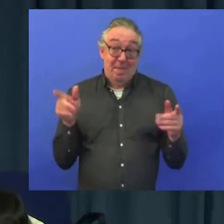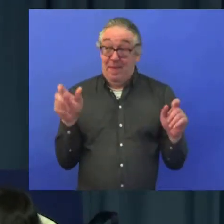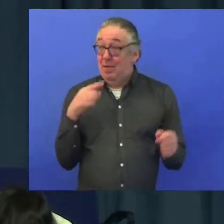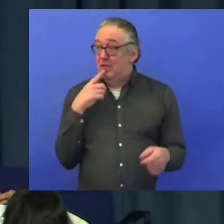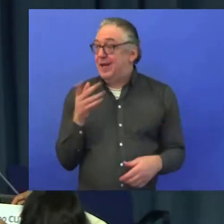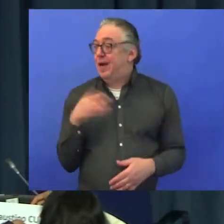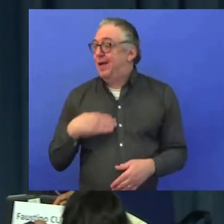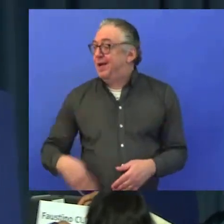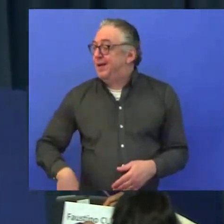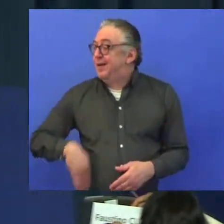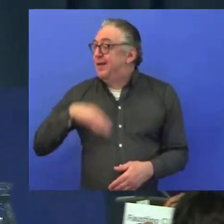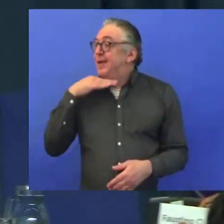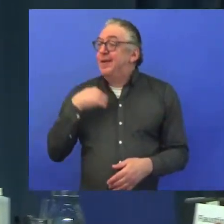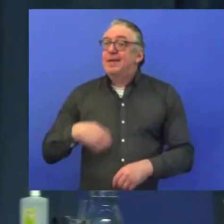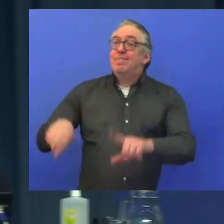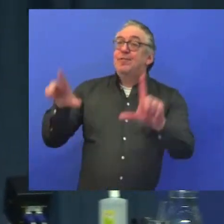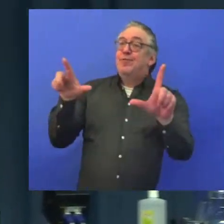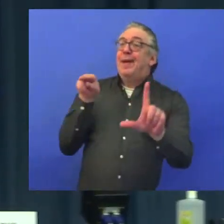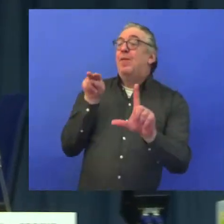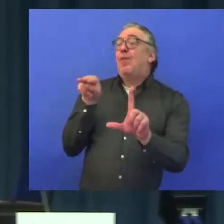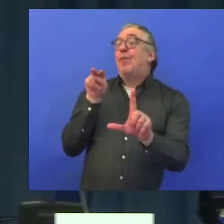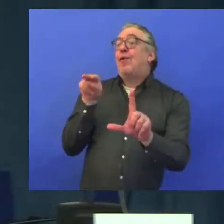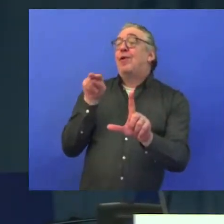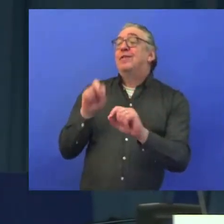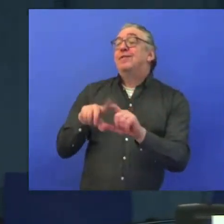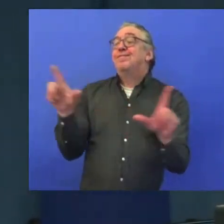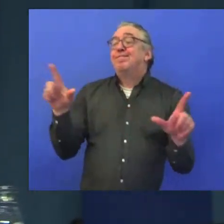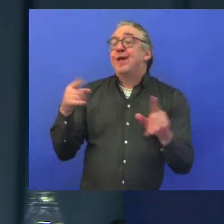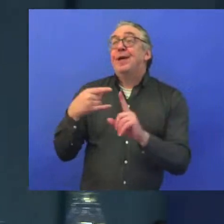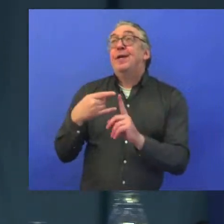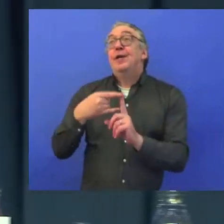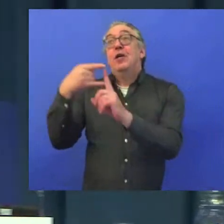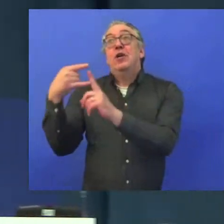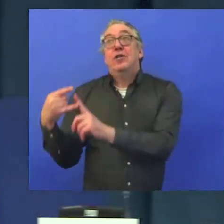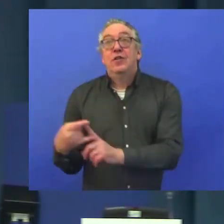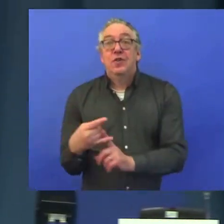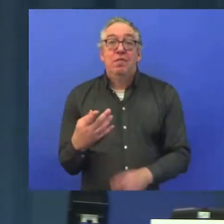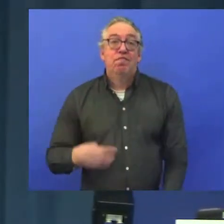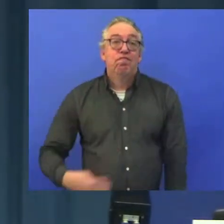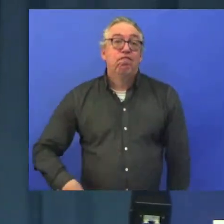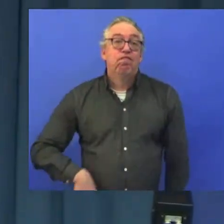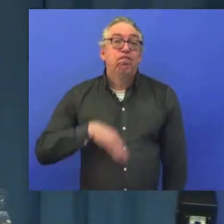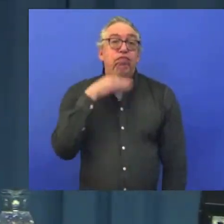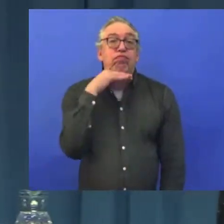our screens. So our next moderator